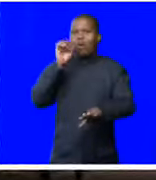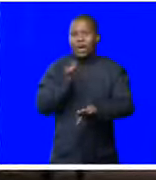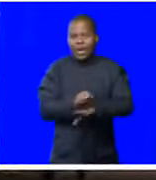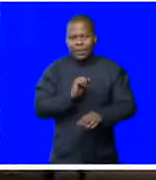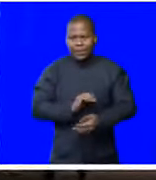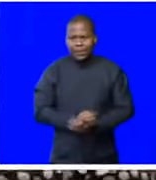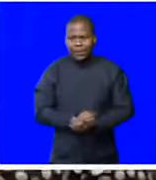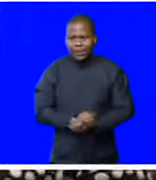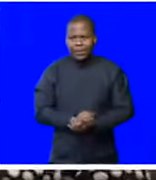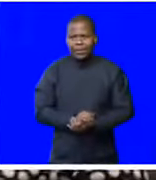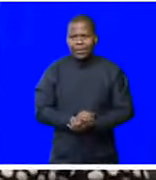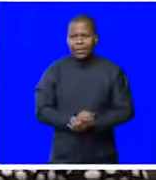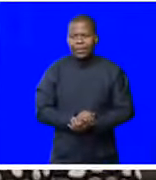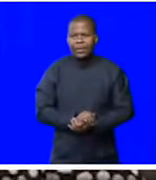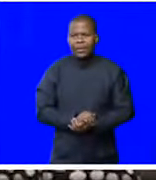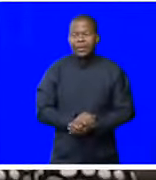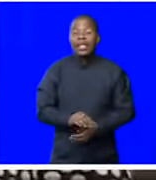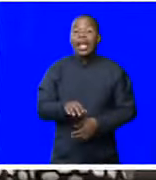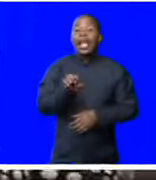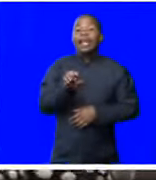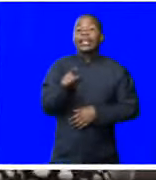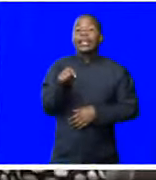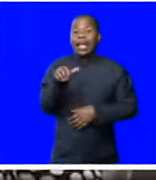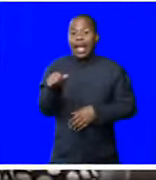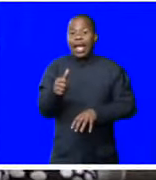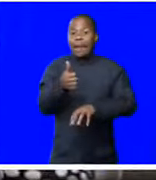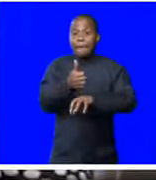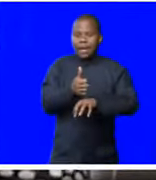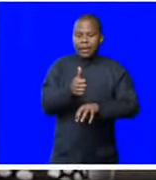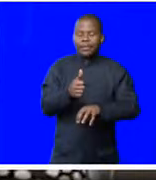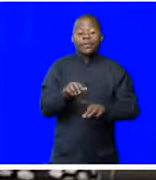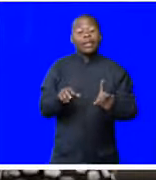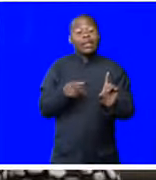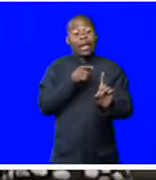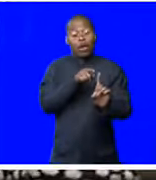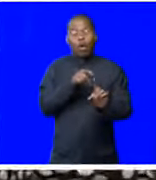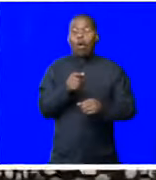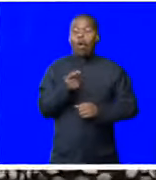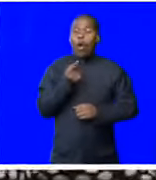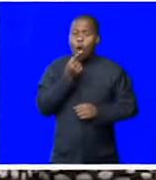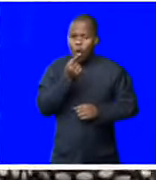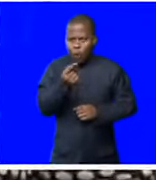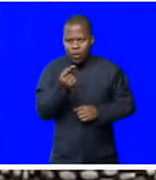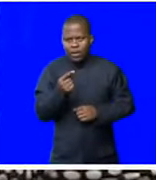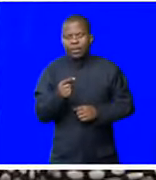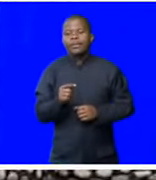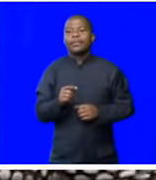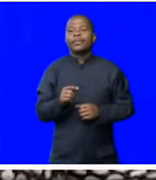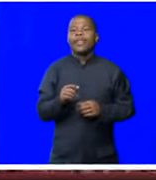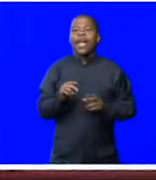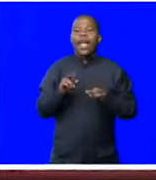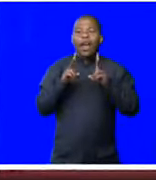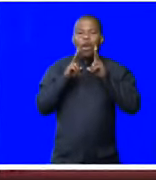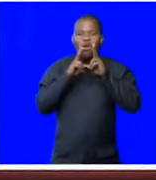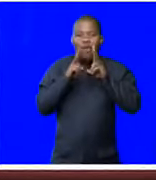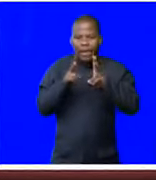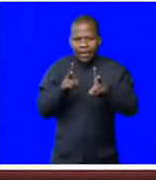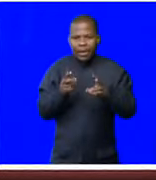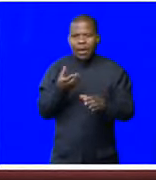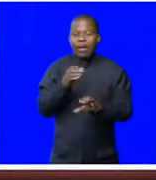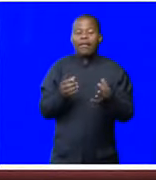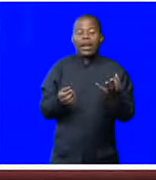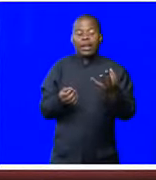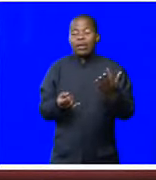investment destination. Eswatini Tourism Authority's Chief Executive Officer Linda Ngumalo says the Treeland Initiative seeks to define